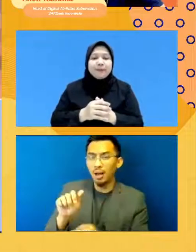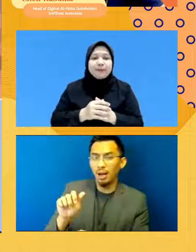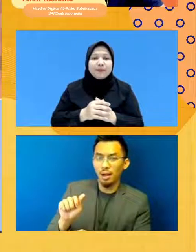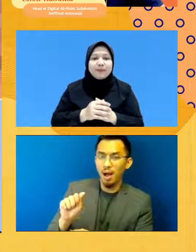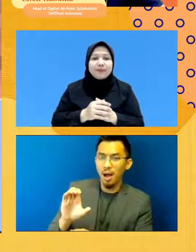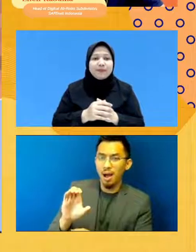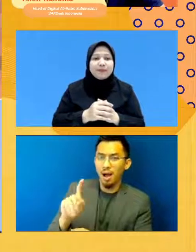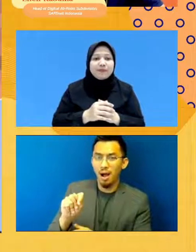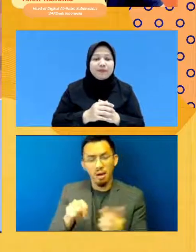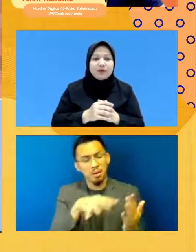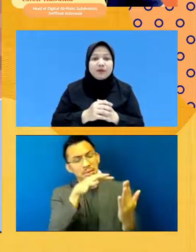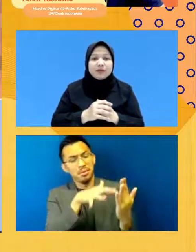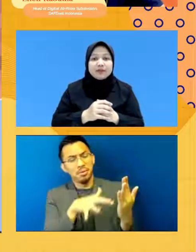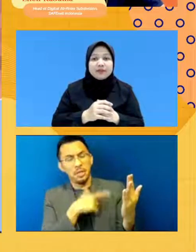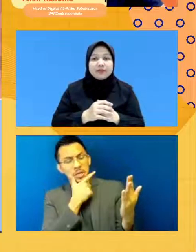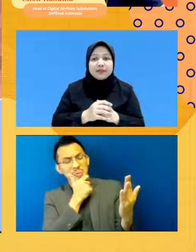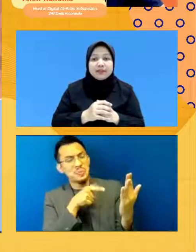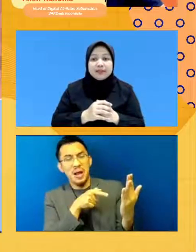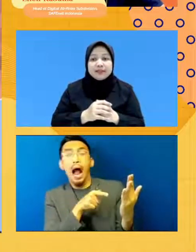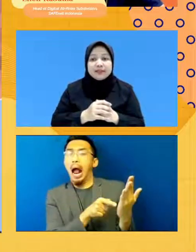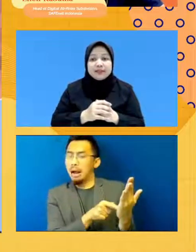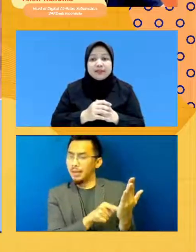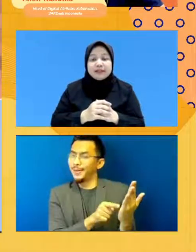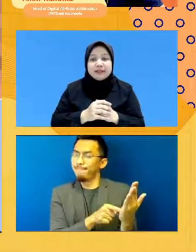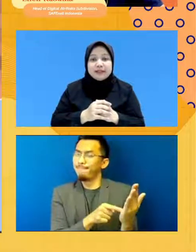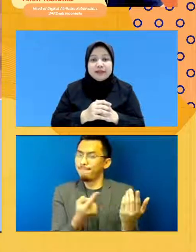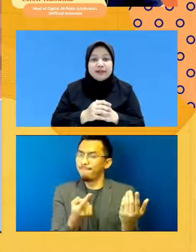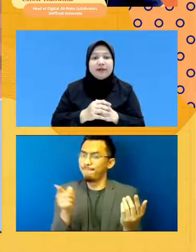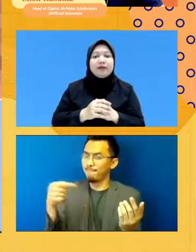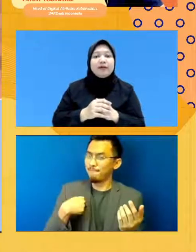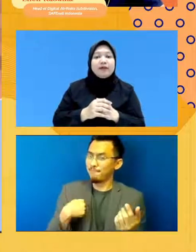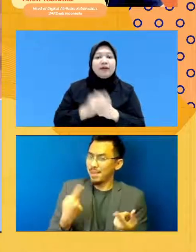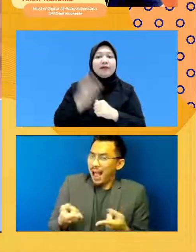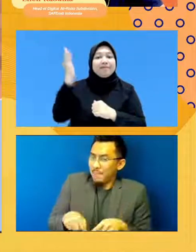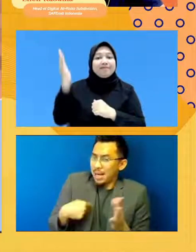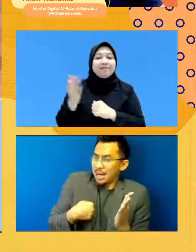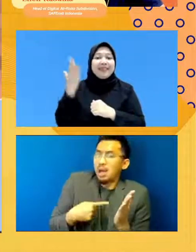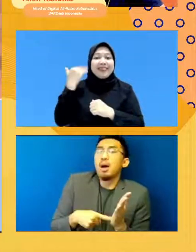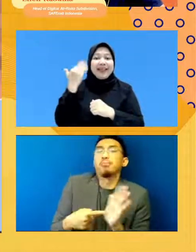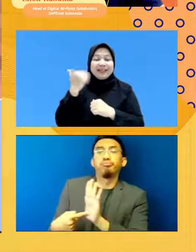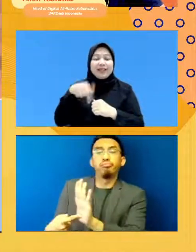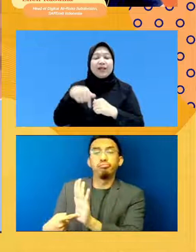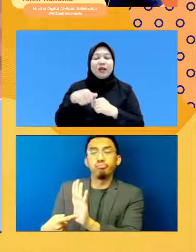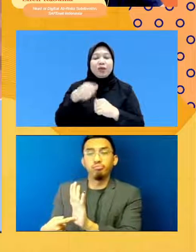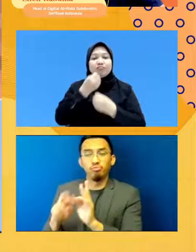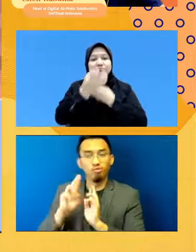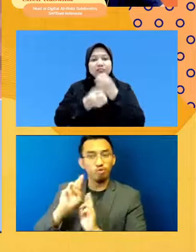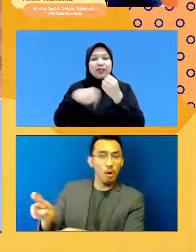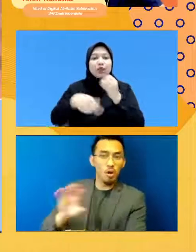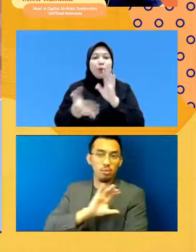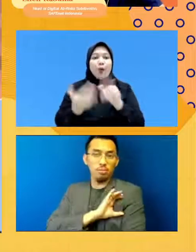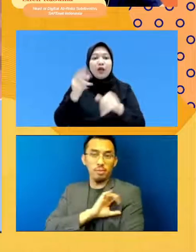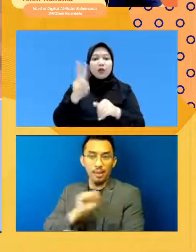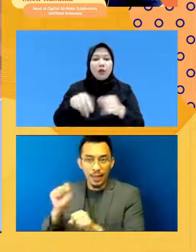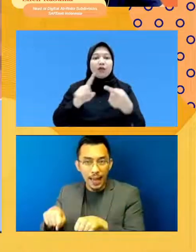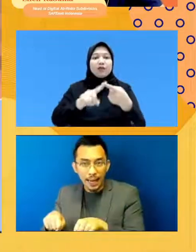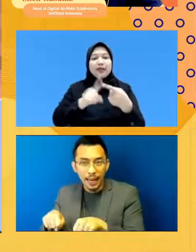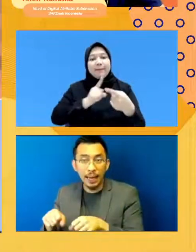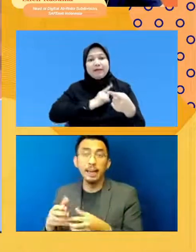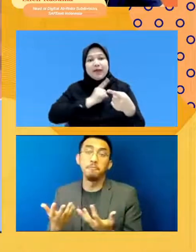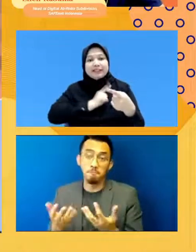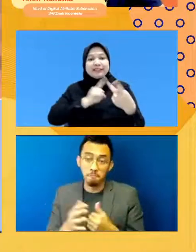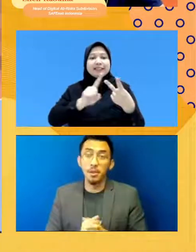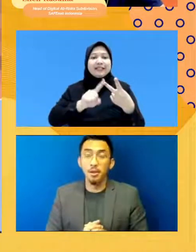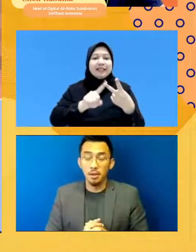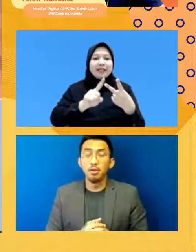This is only a repetition of what I have already said. We need to understand about privacy, the personal data, the personally